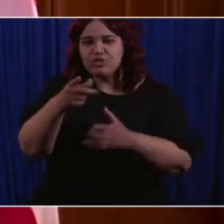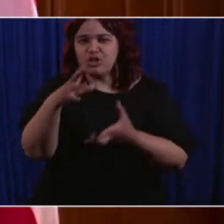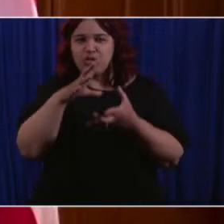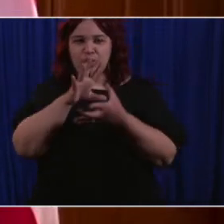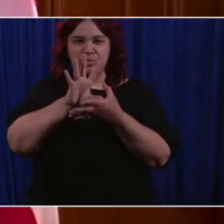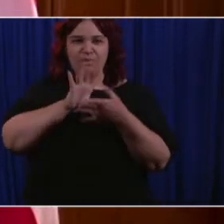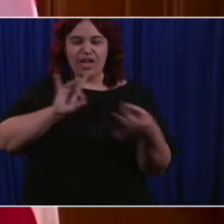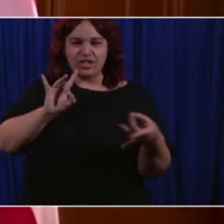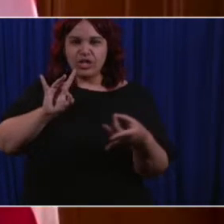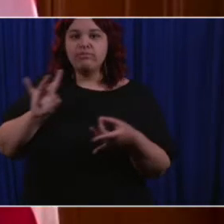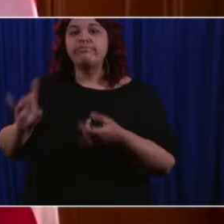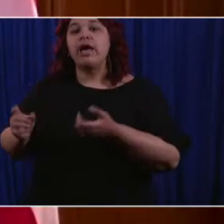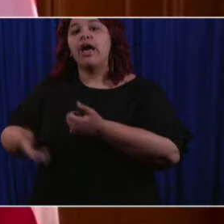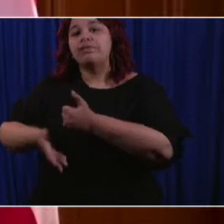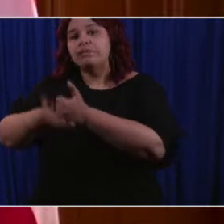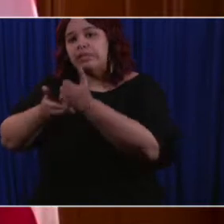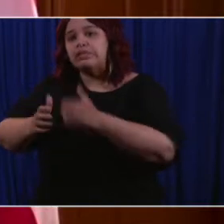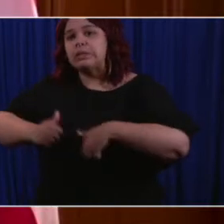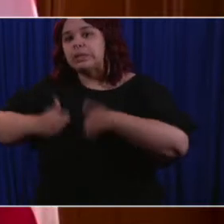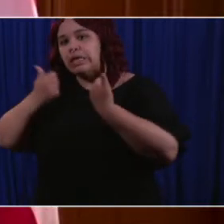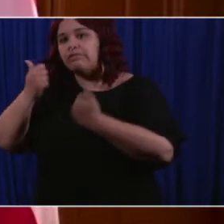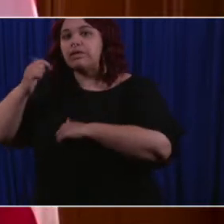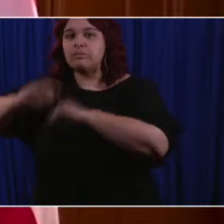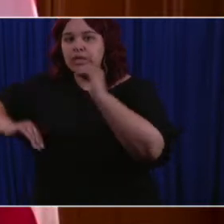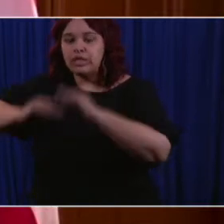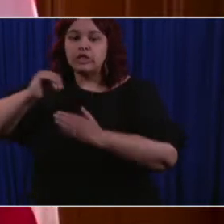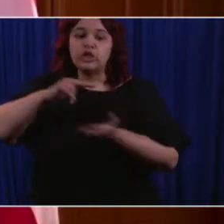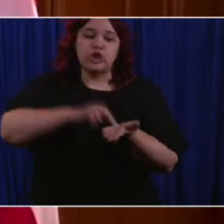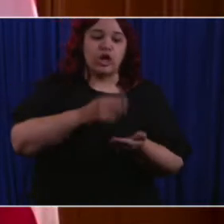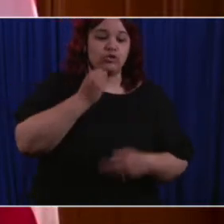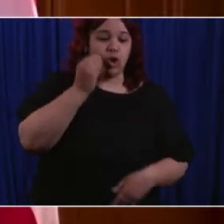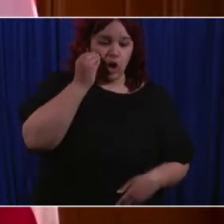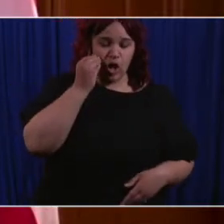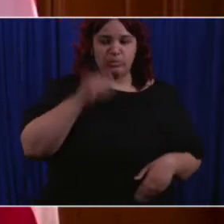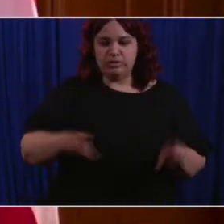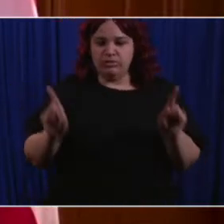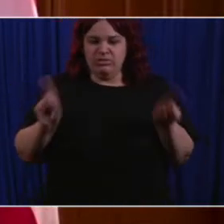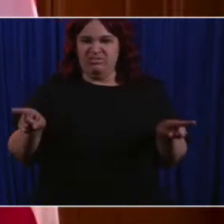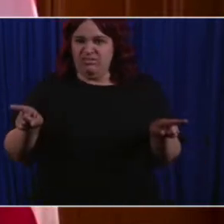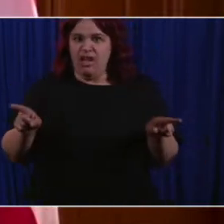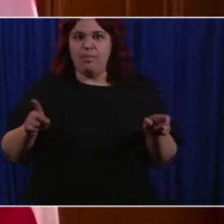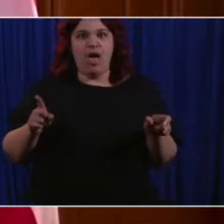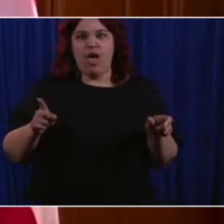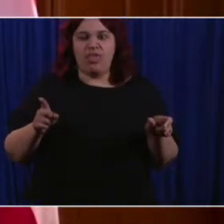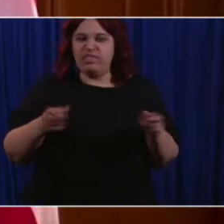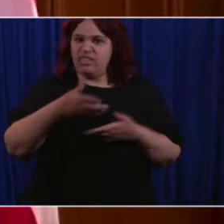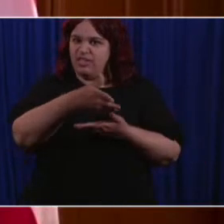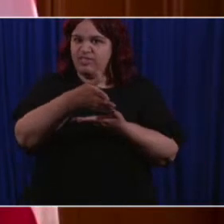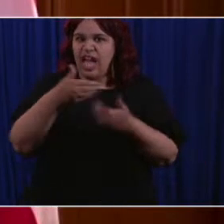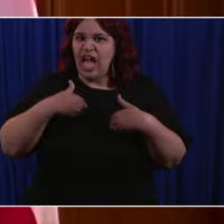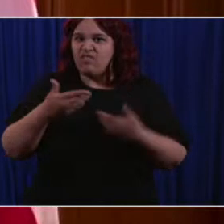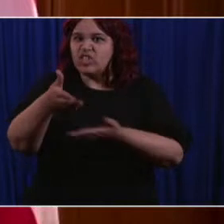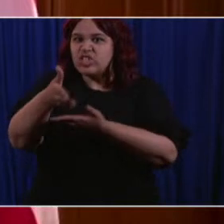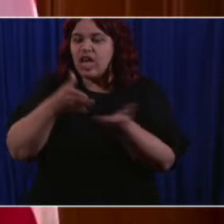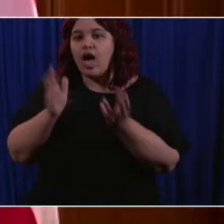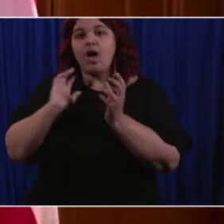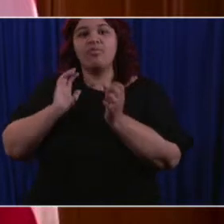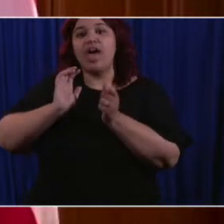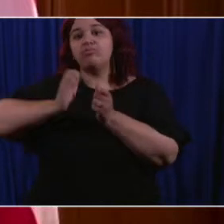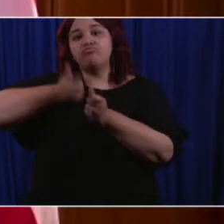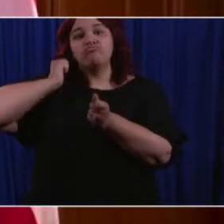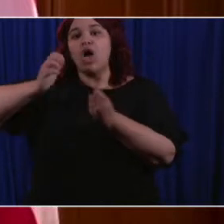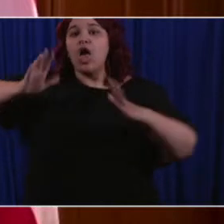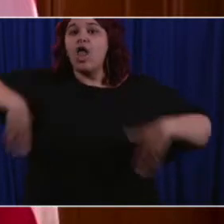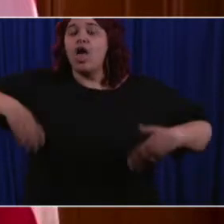homes that have not, or that you know of, got the vaccine. What are loved ones supposed to do with that information? Are you encouraging people to call these